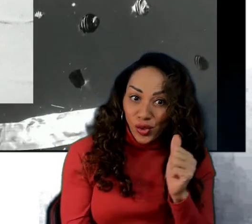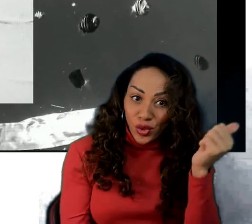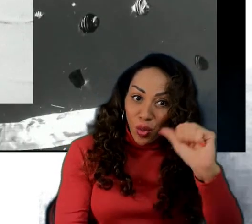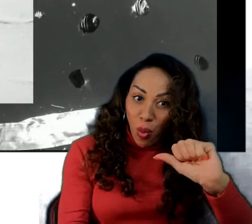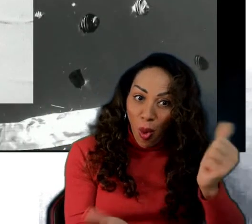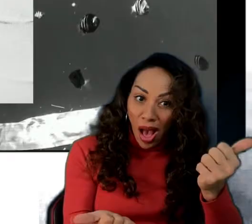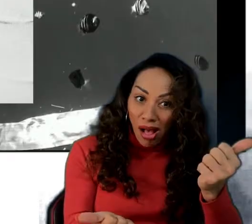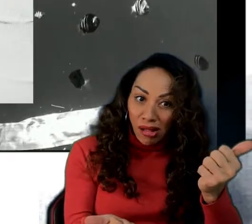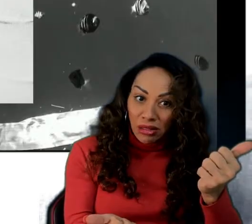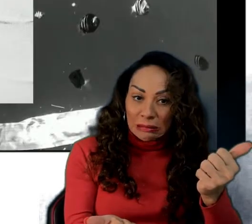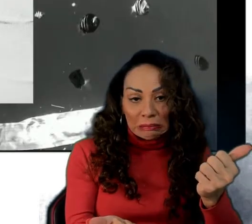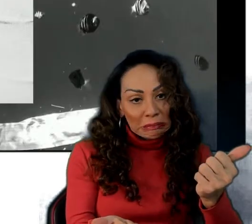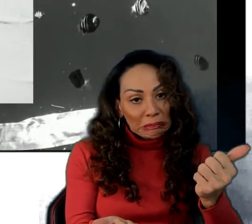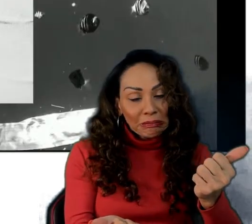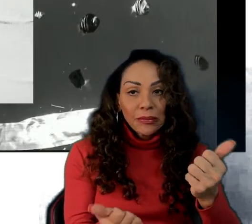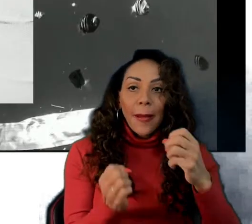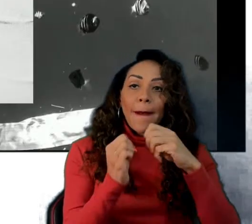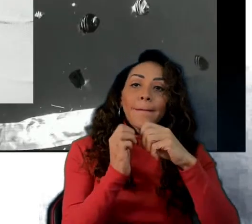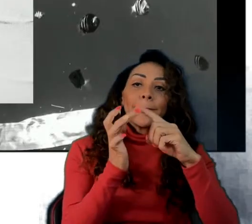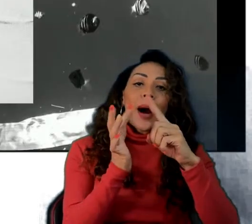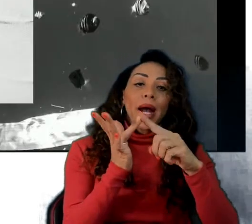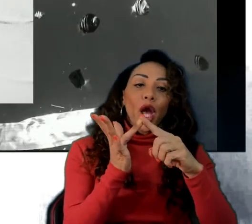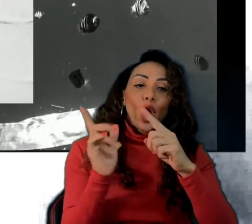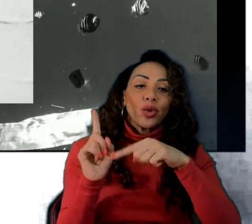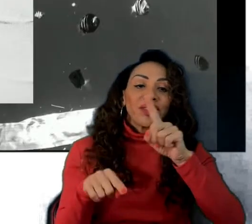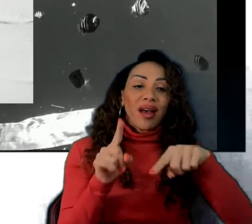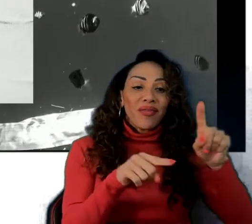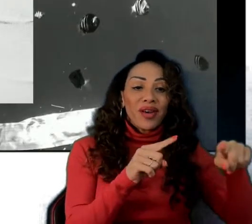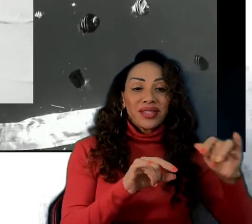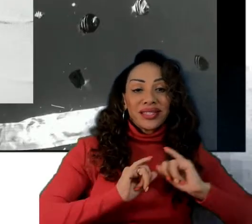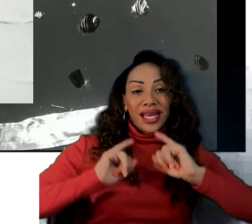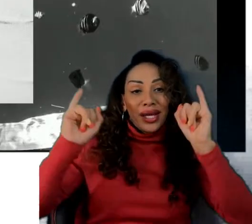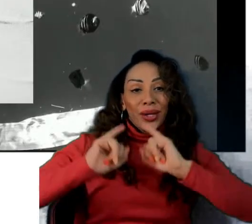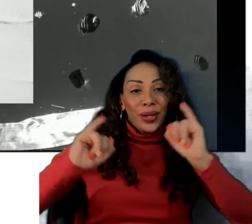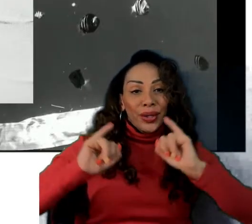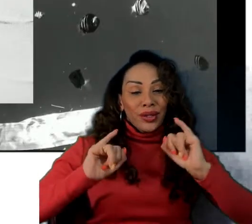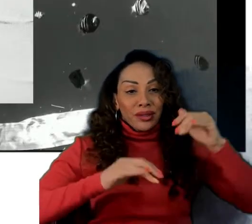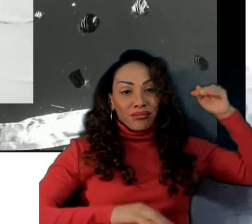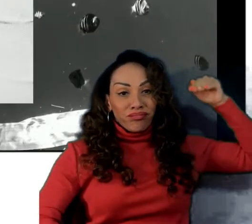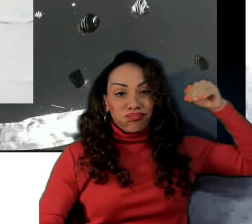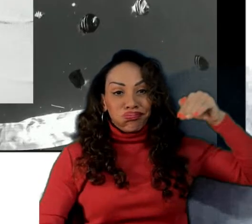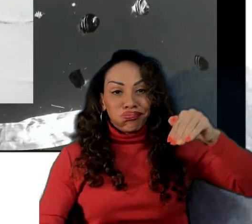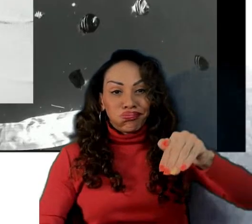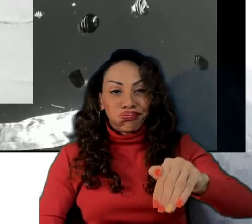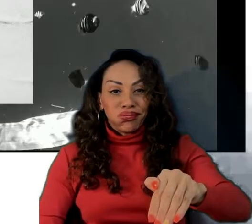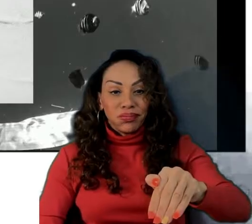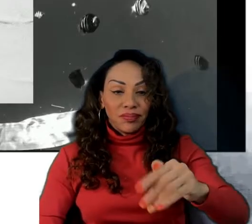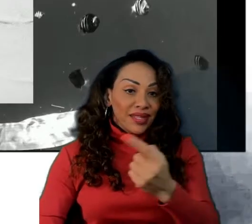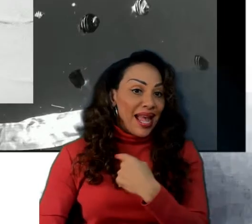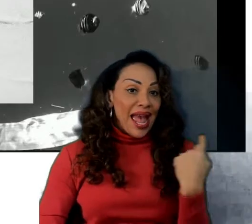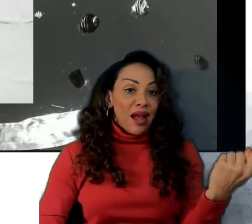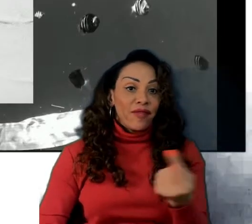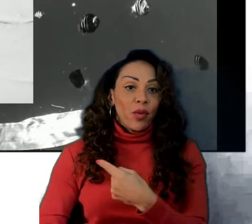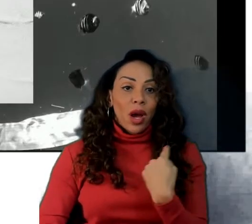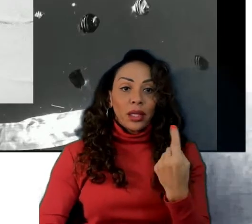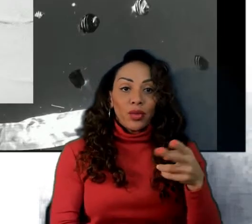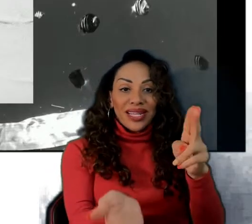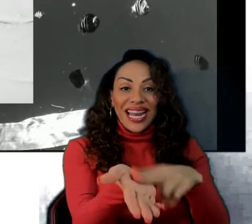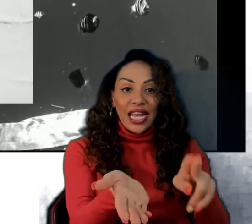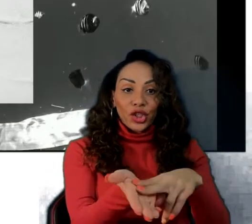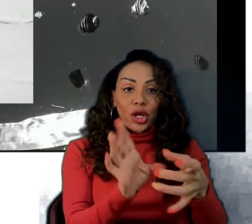biodiversity crisis, attention crisis, and also disconnection with nature in general. So we wanted to do